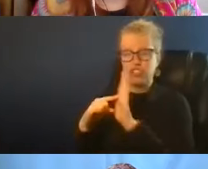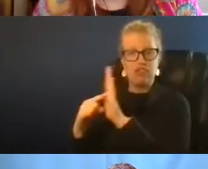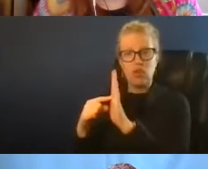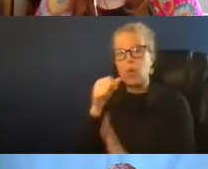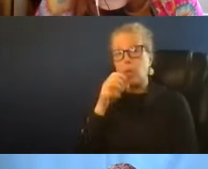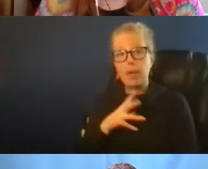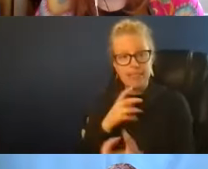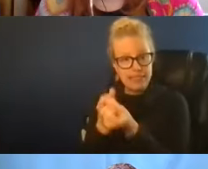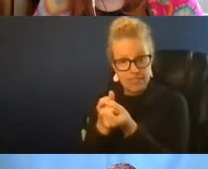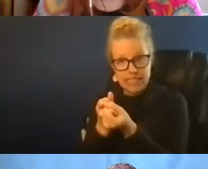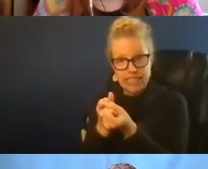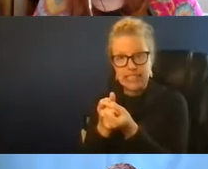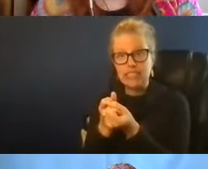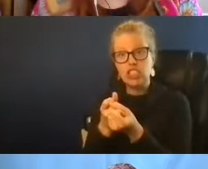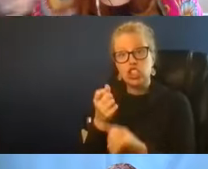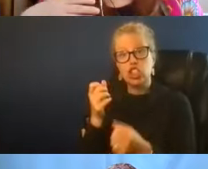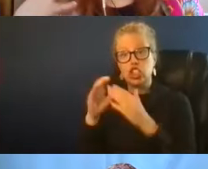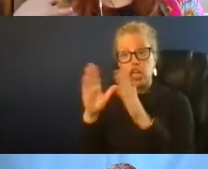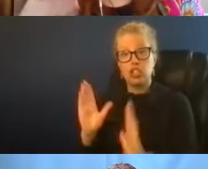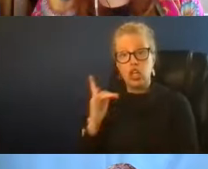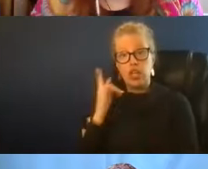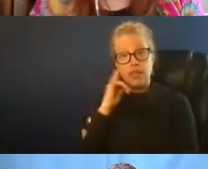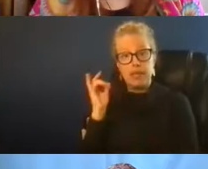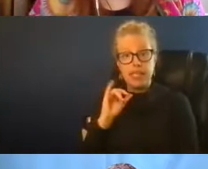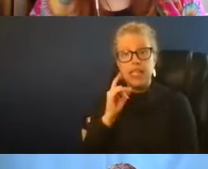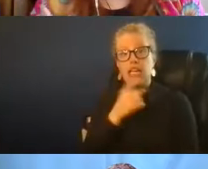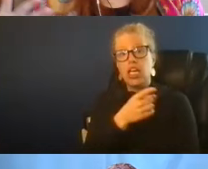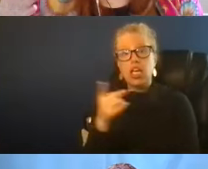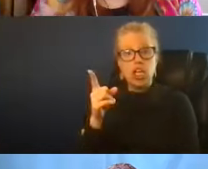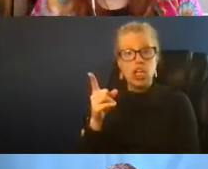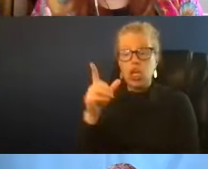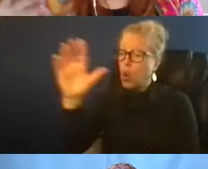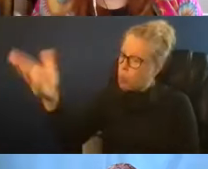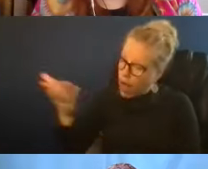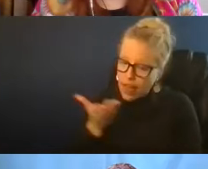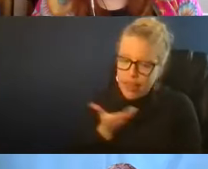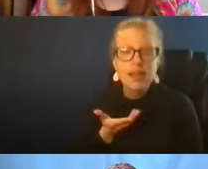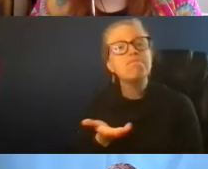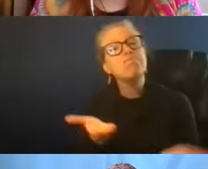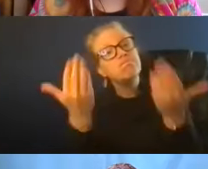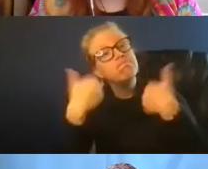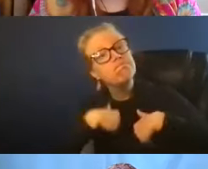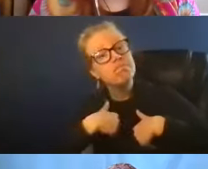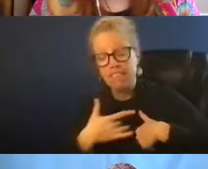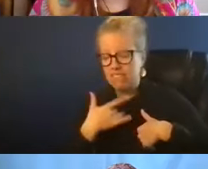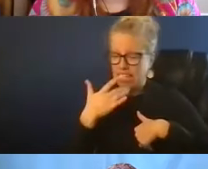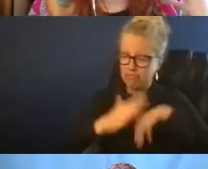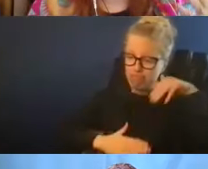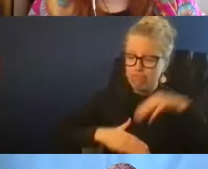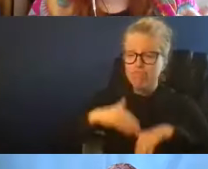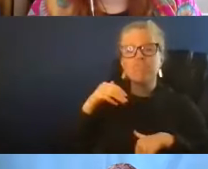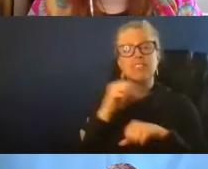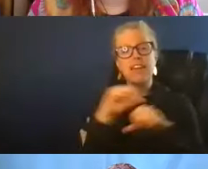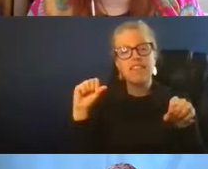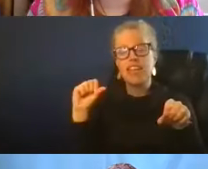Advocates, that might sound like, you are welcome here. We want you to feel safe here. And if something